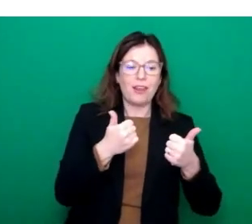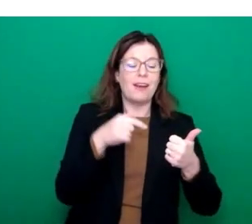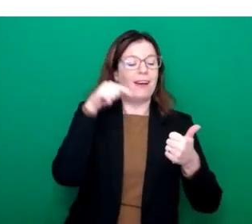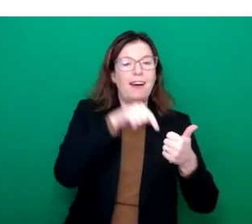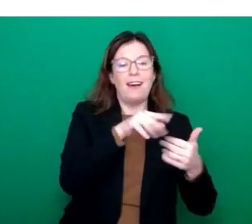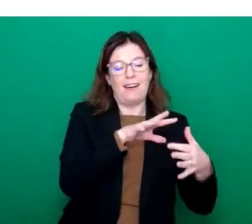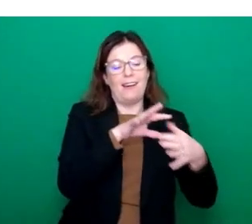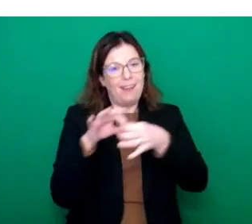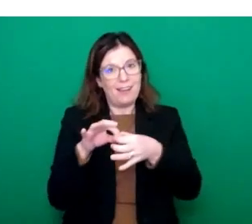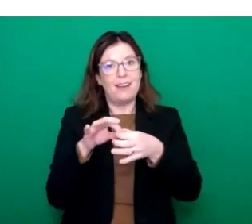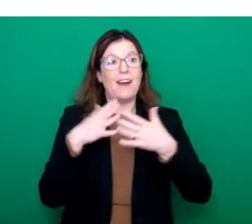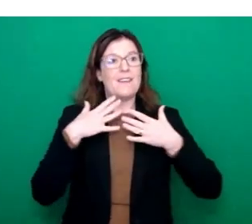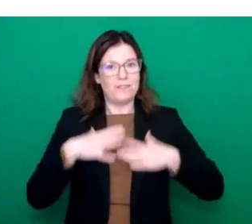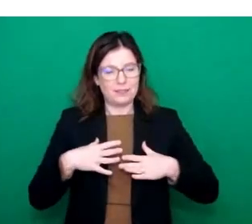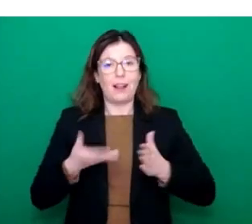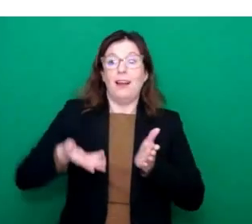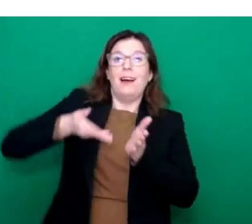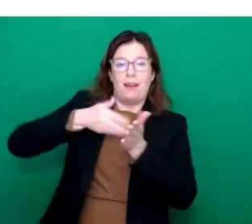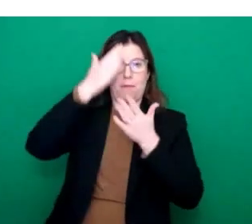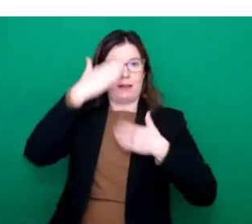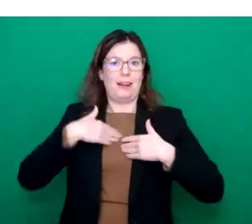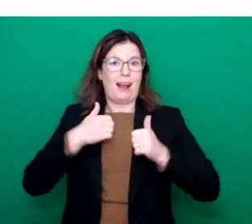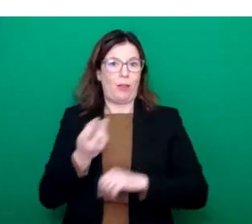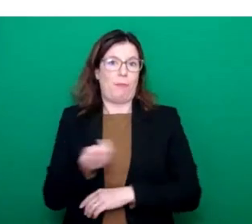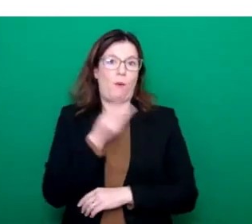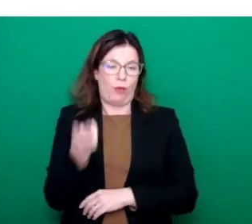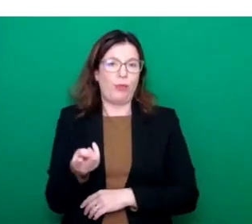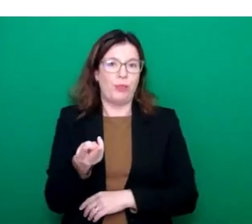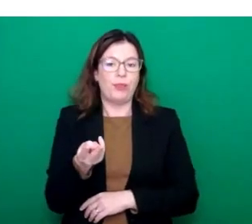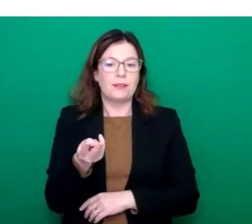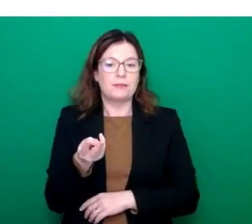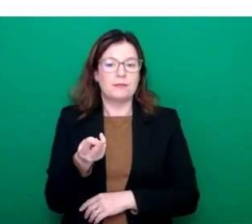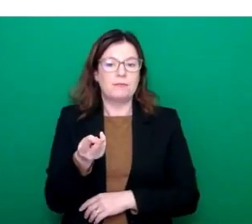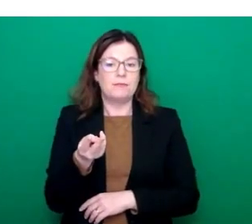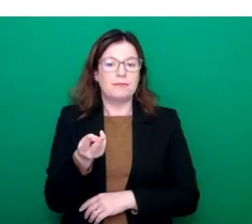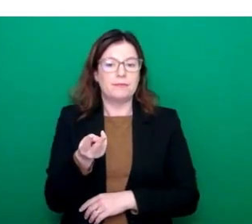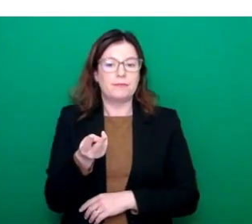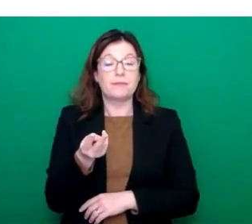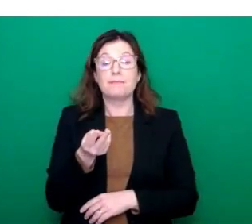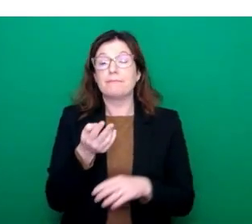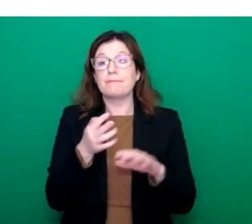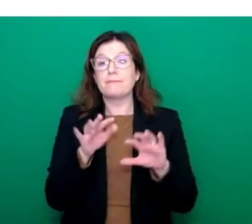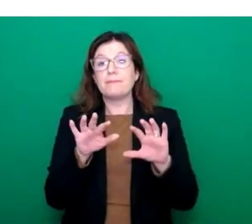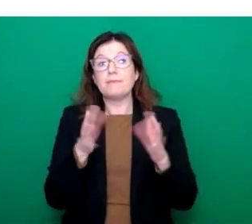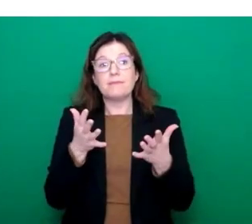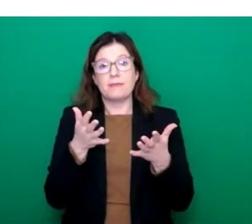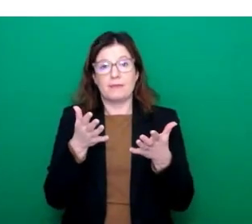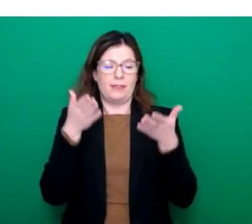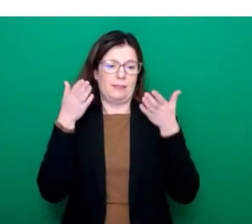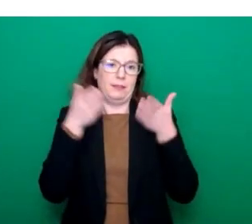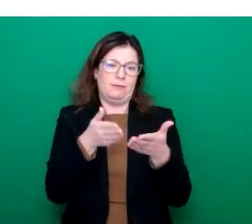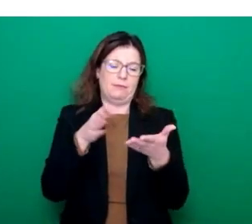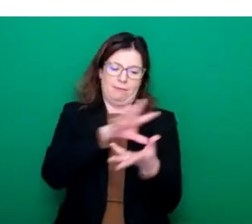both physical health and mental health considerations, but looking at people holistically.